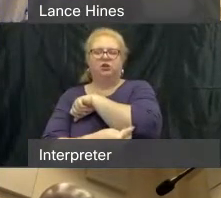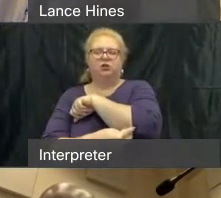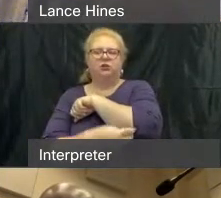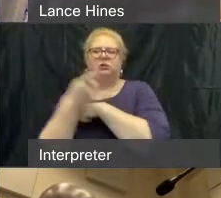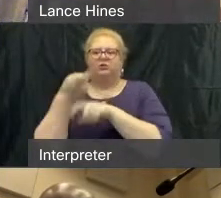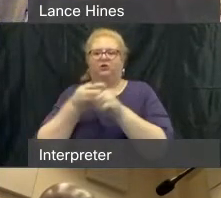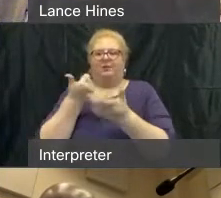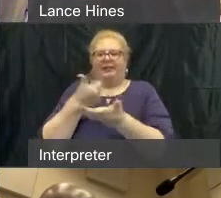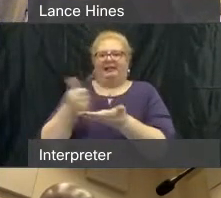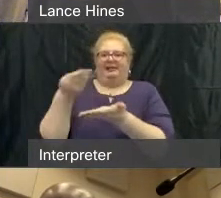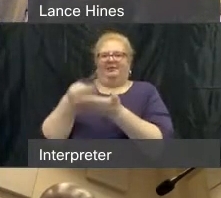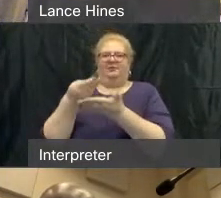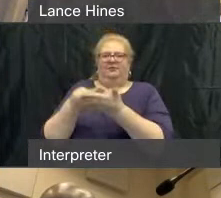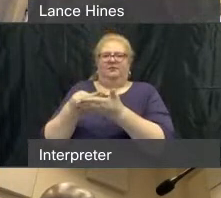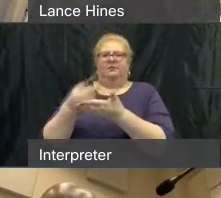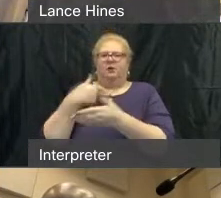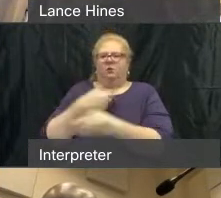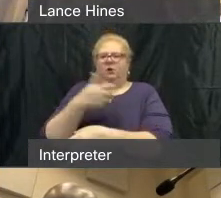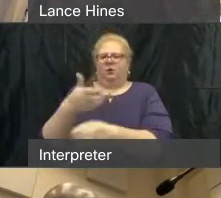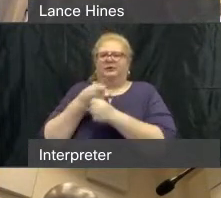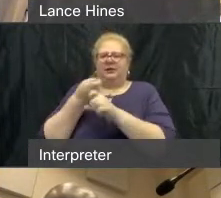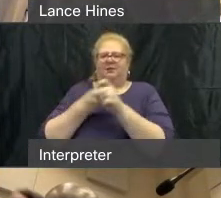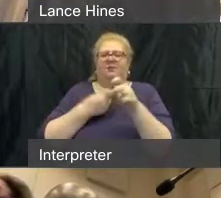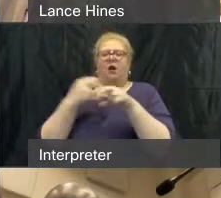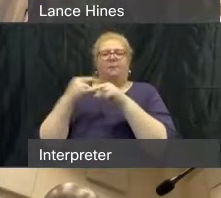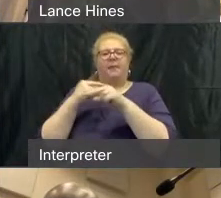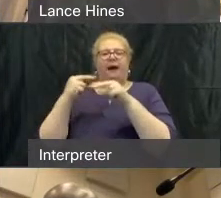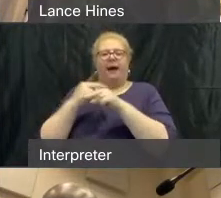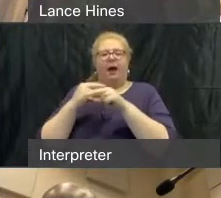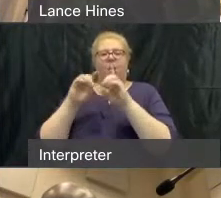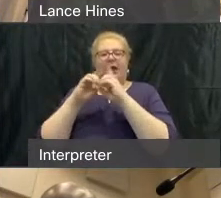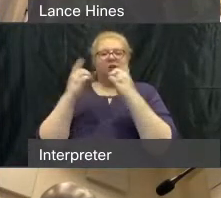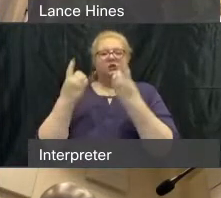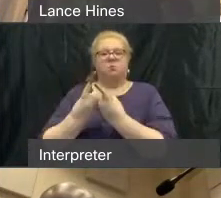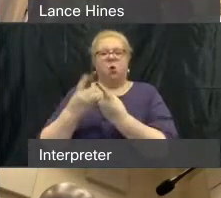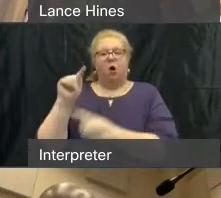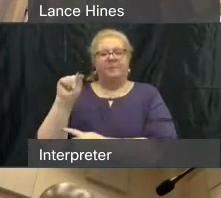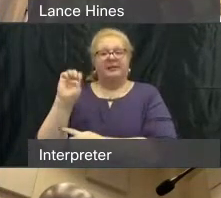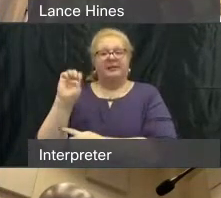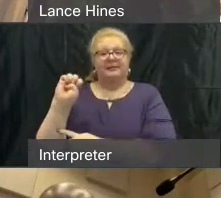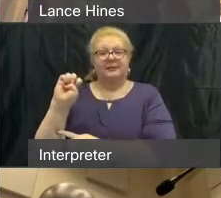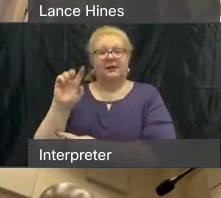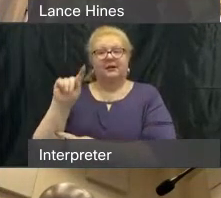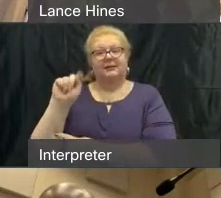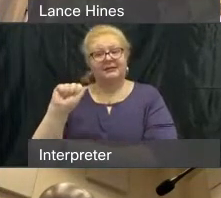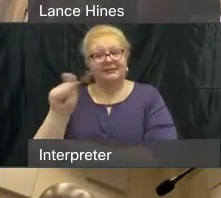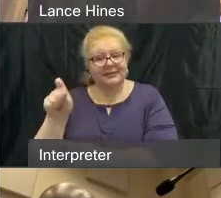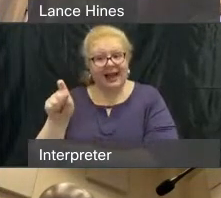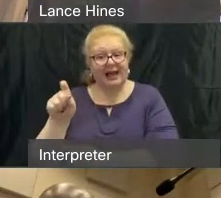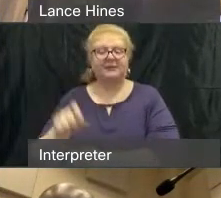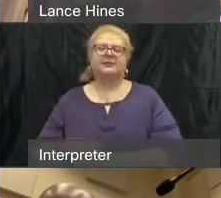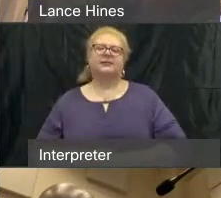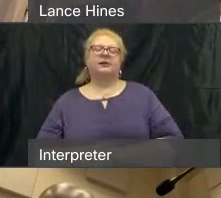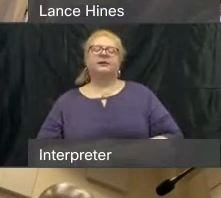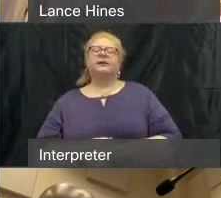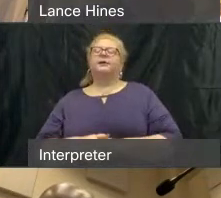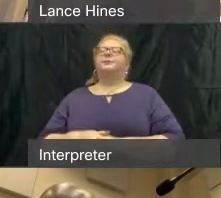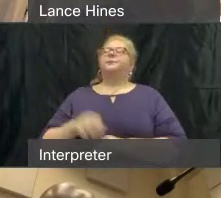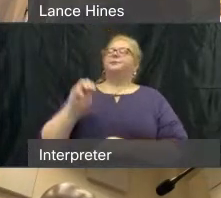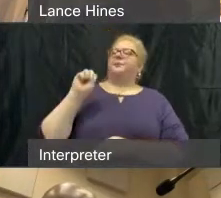any funding that we received from the Highway Department tax. And I believe